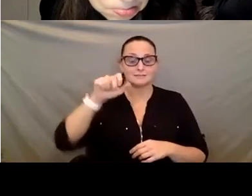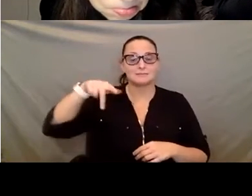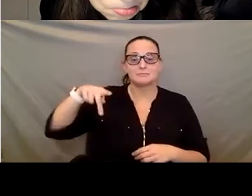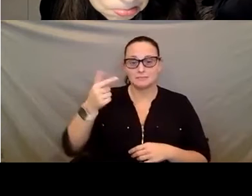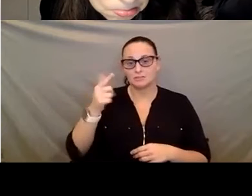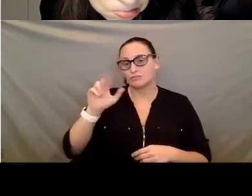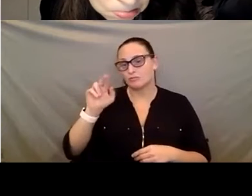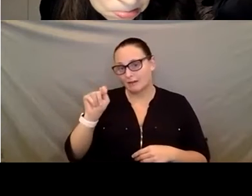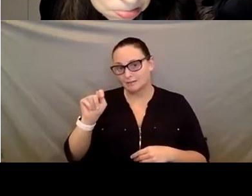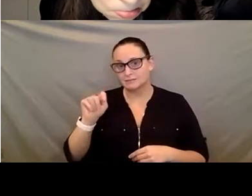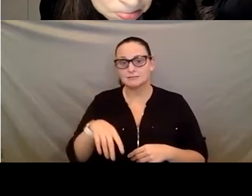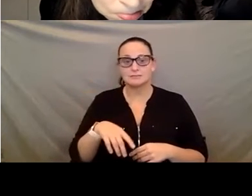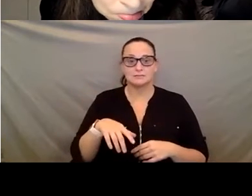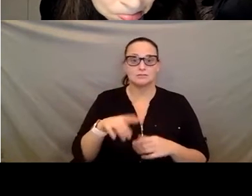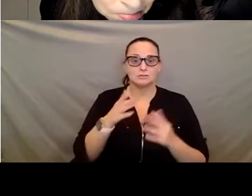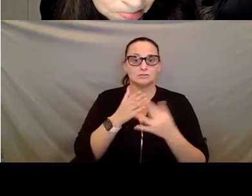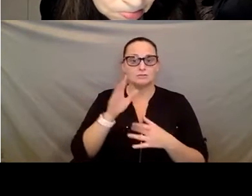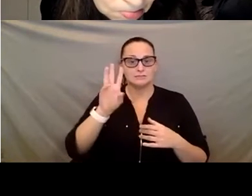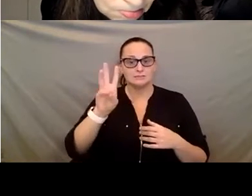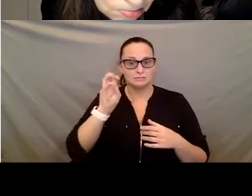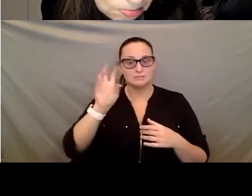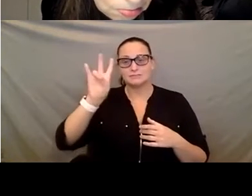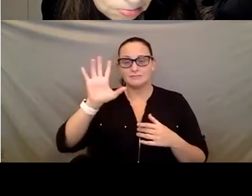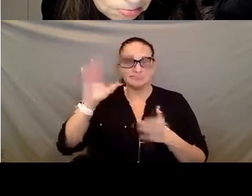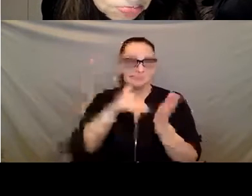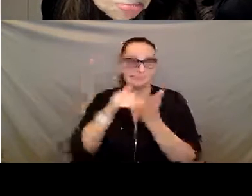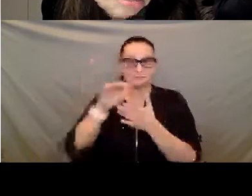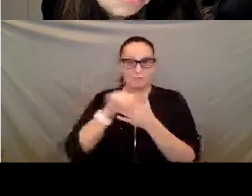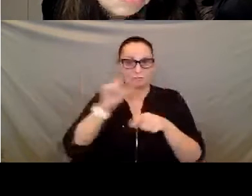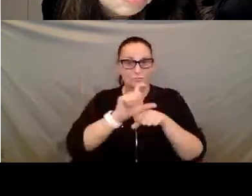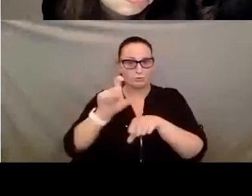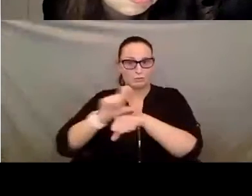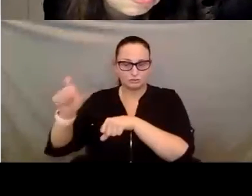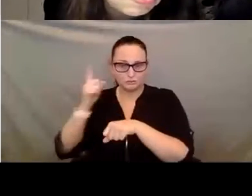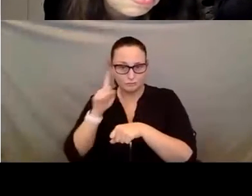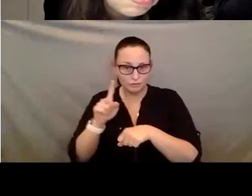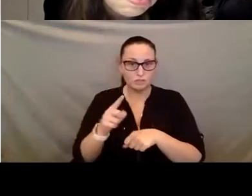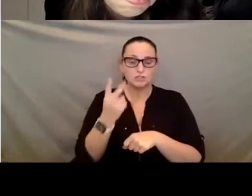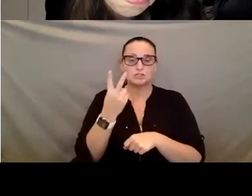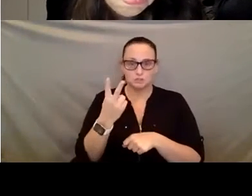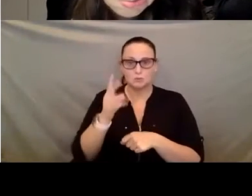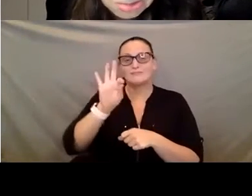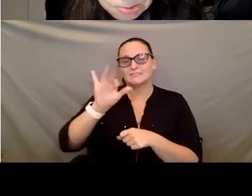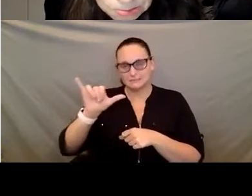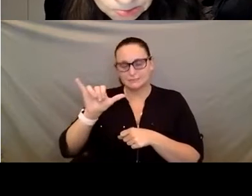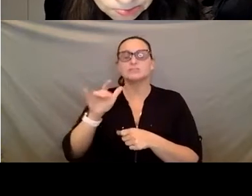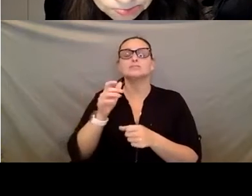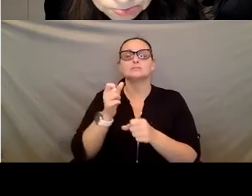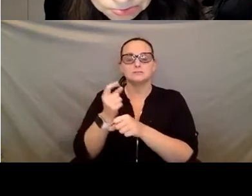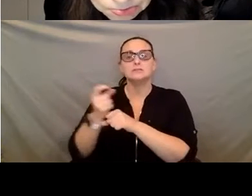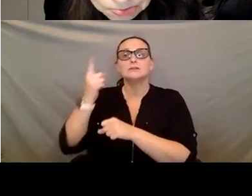grant, through a $675 million appropriation over the next 2 fiscal years to restore